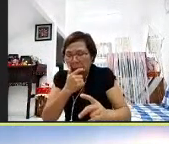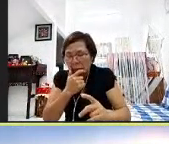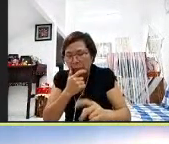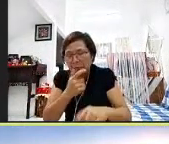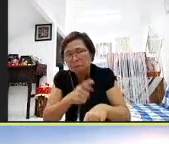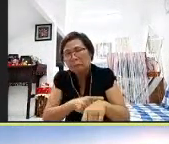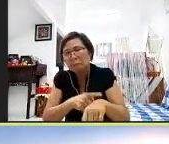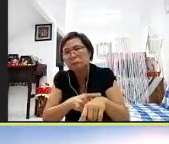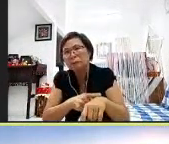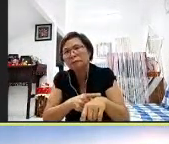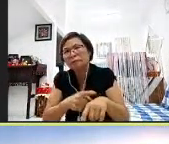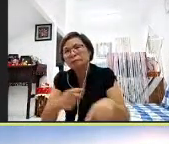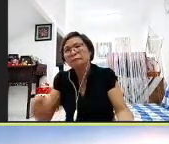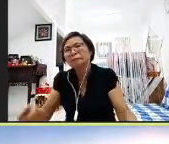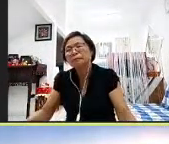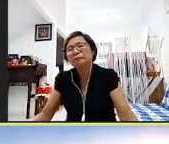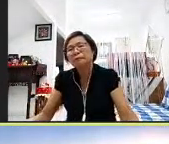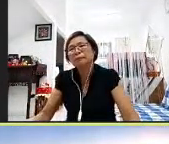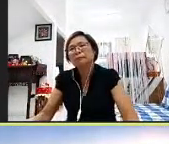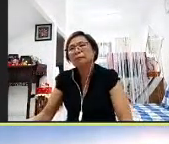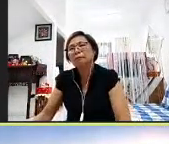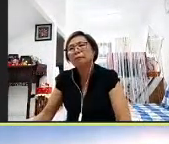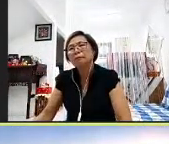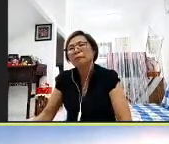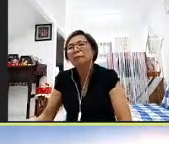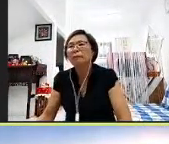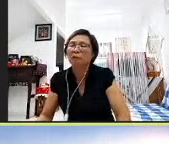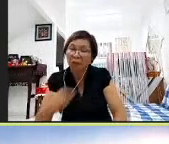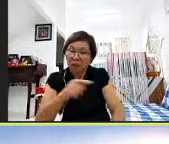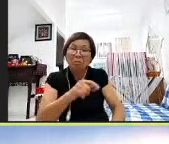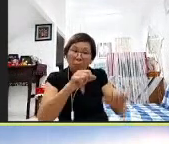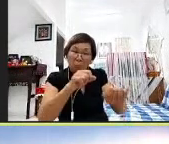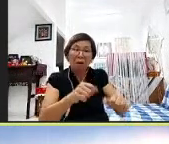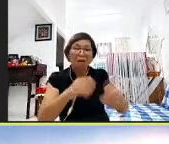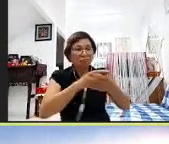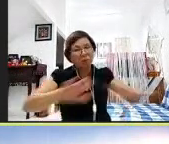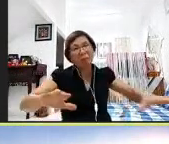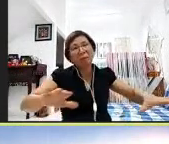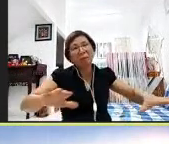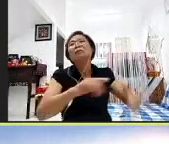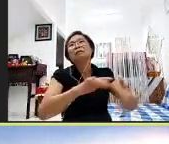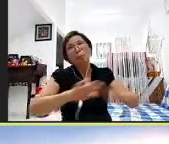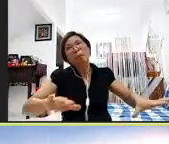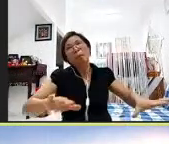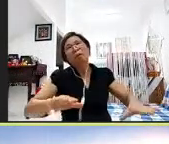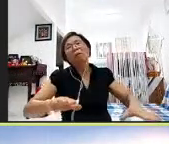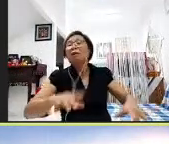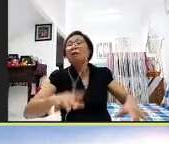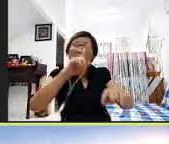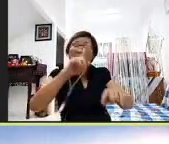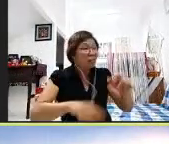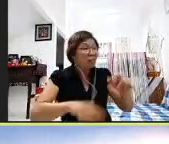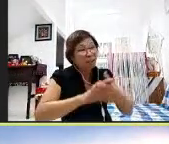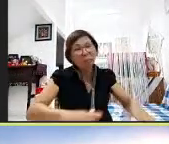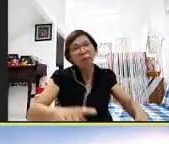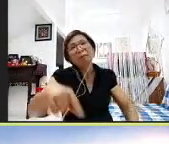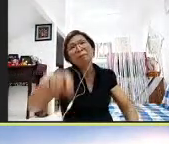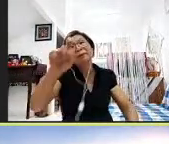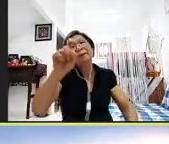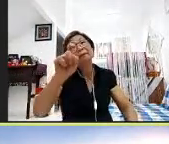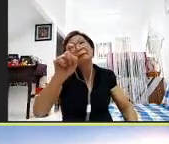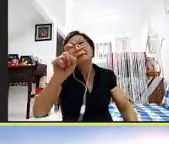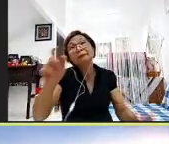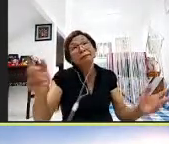that. If they're able to make it, they make it. If they are not able to make it, that is the